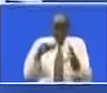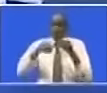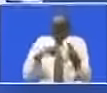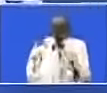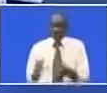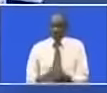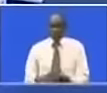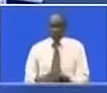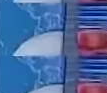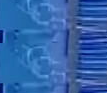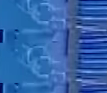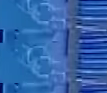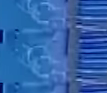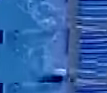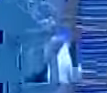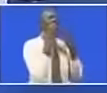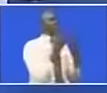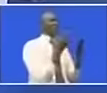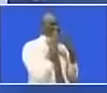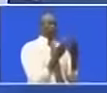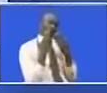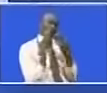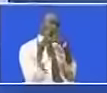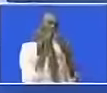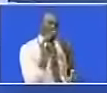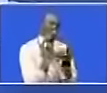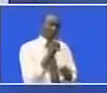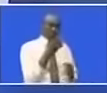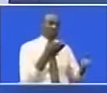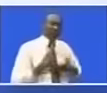complete? Thank you so much for inviting me to the studio and